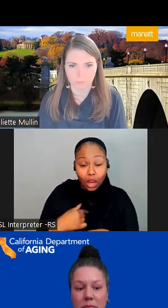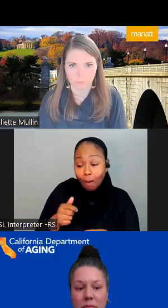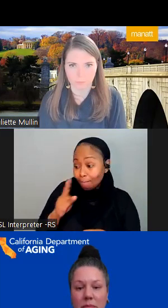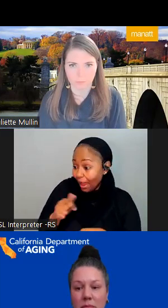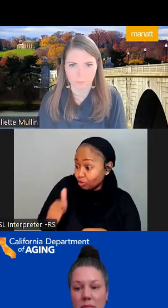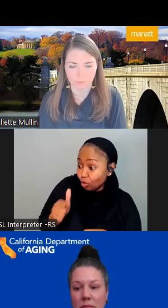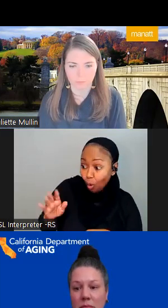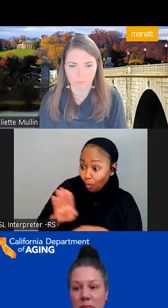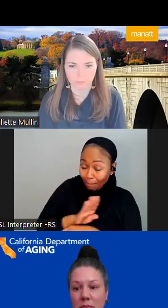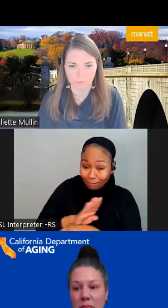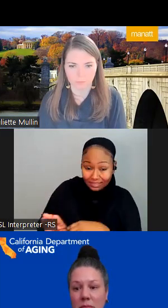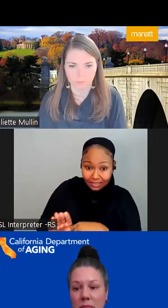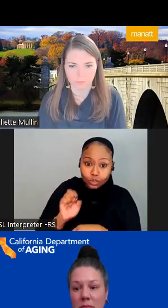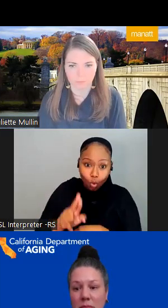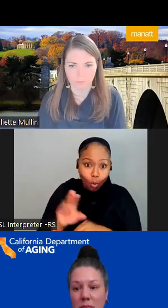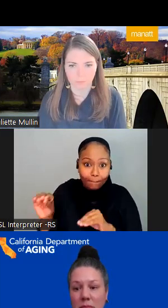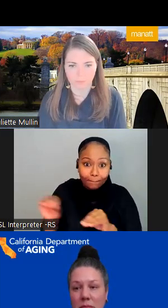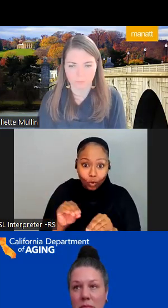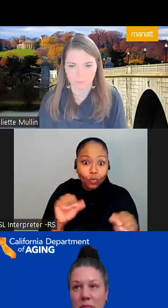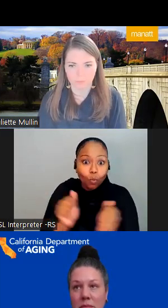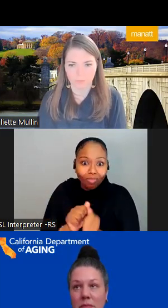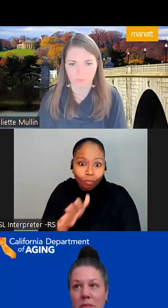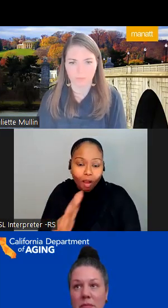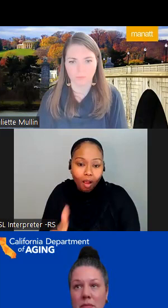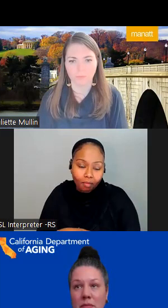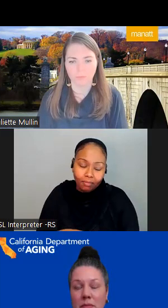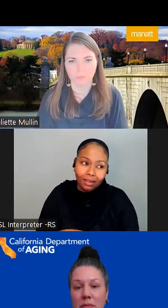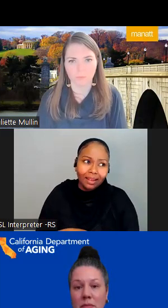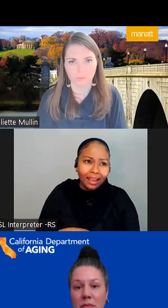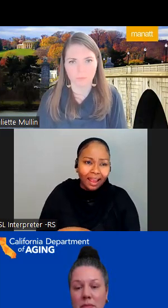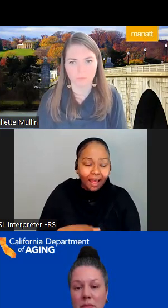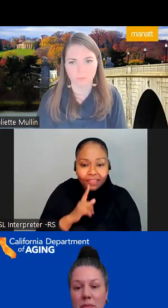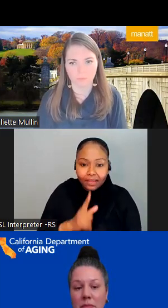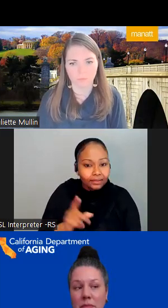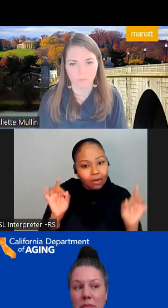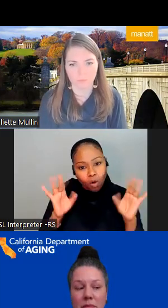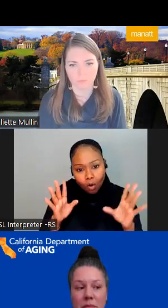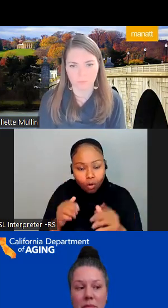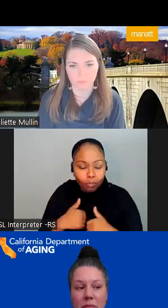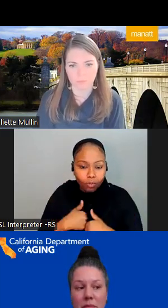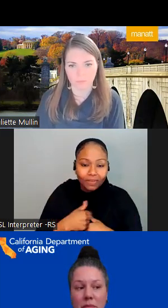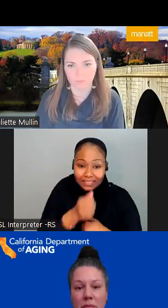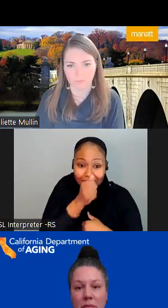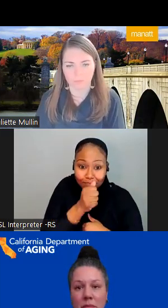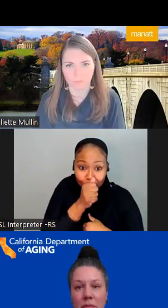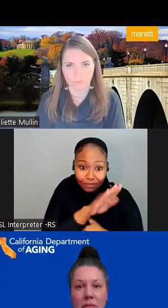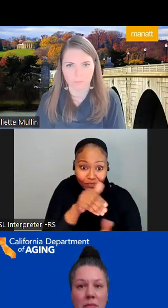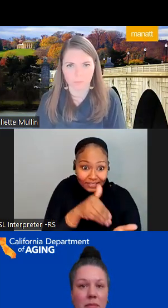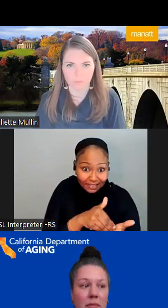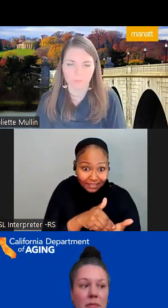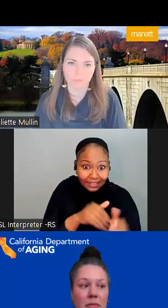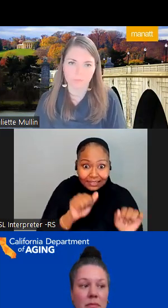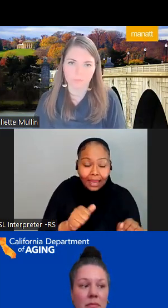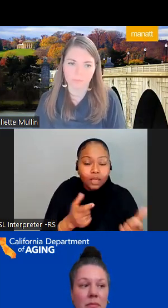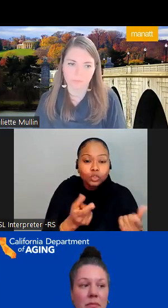I wish I could say I was surprised. Private pay facilities can still do whatever they want. They are allowed to be stricter, but not